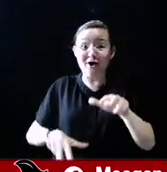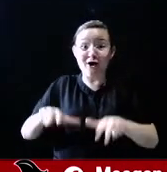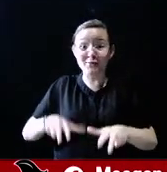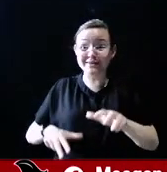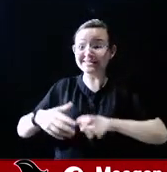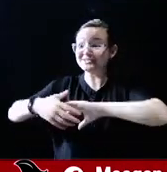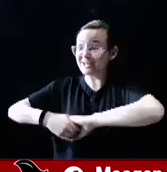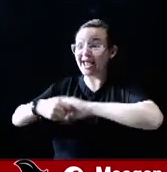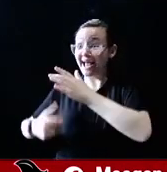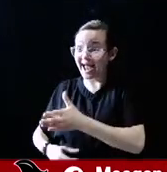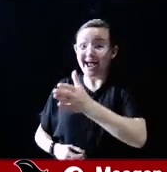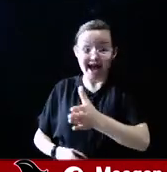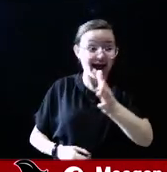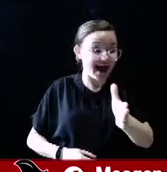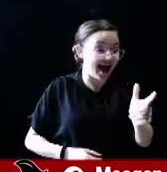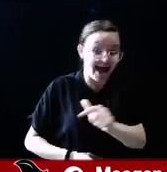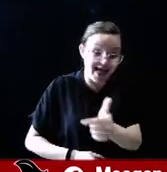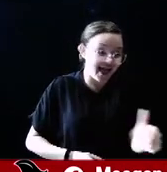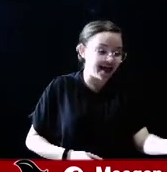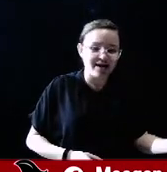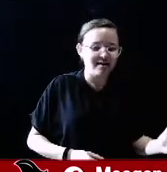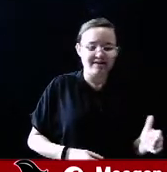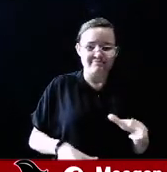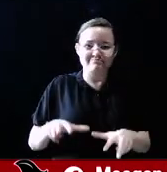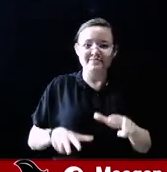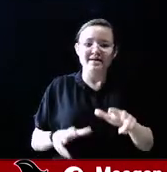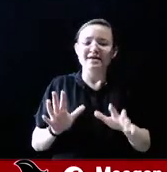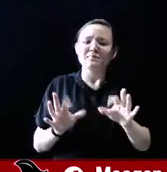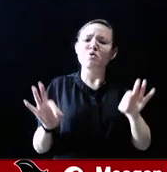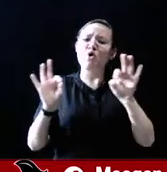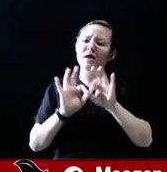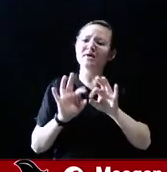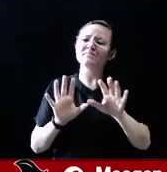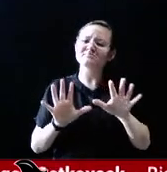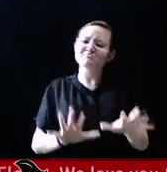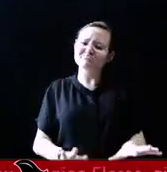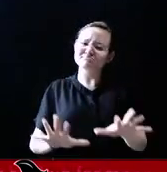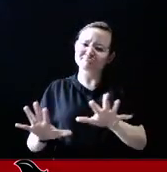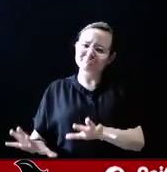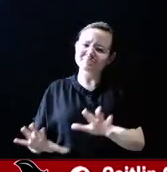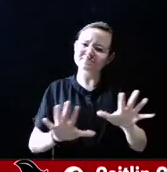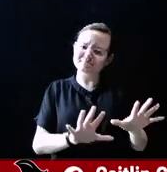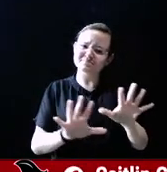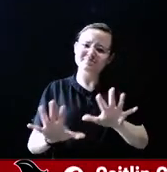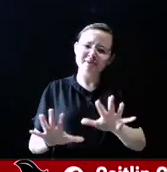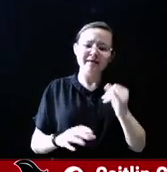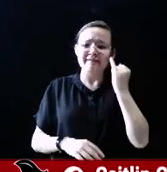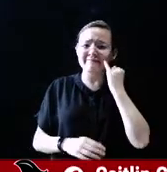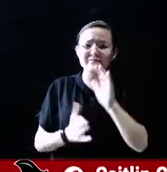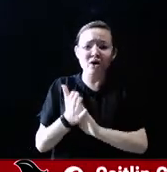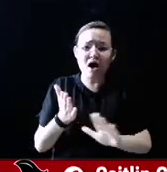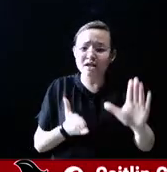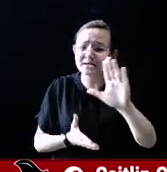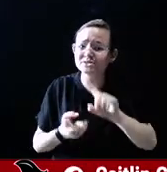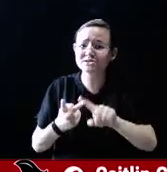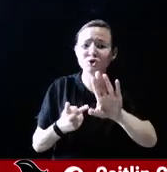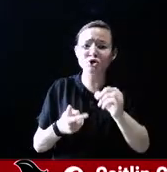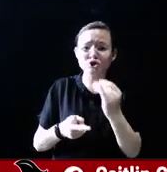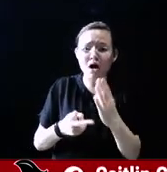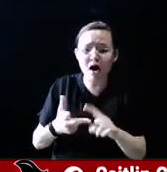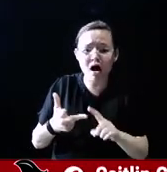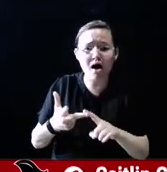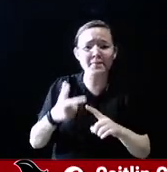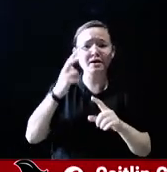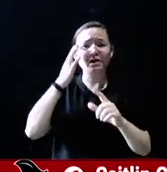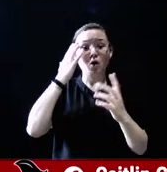of hands. Taking the world too seriously, whether it be in college, at your job, or during